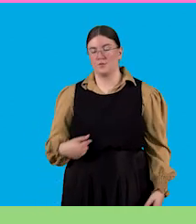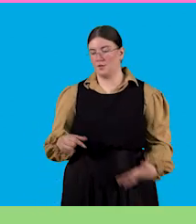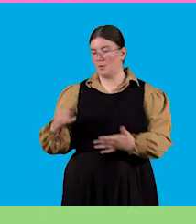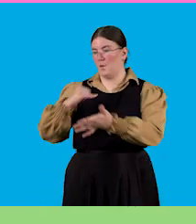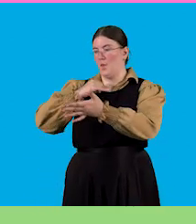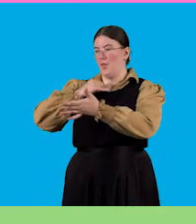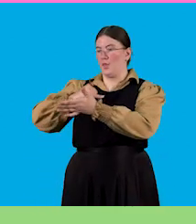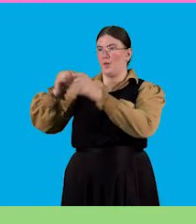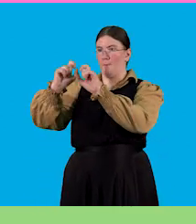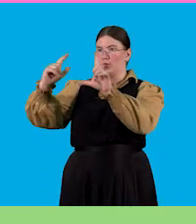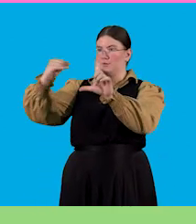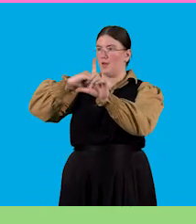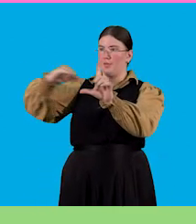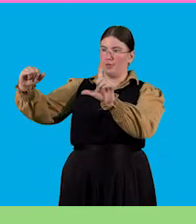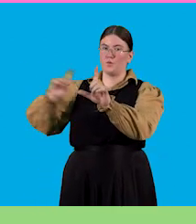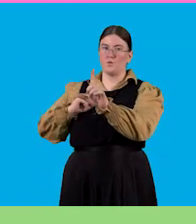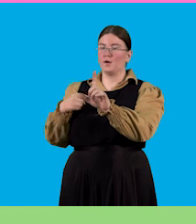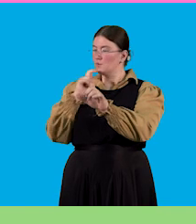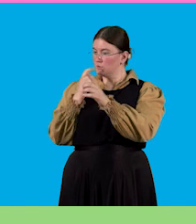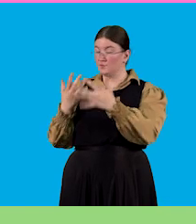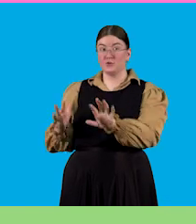And we scratch it out because we've used it.